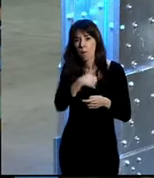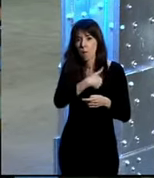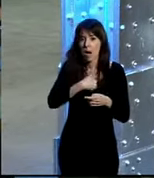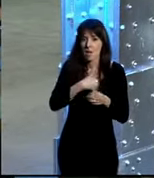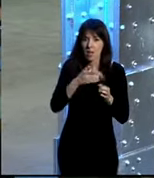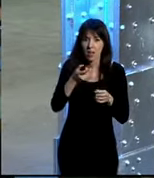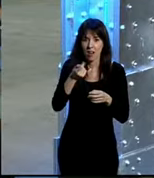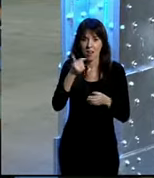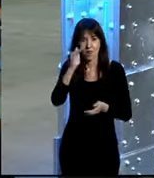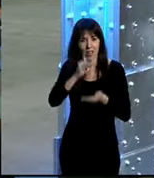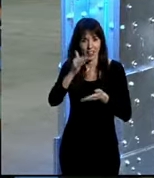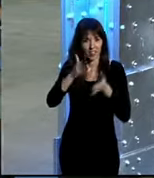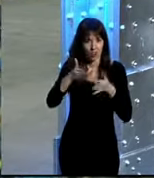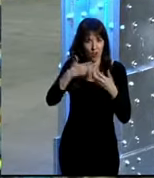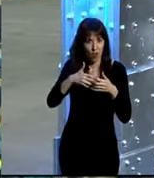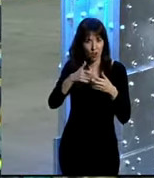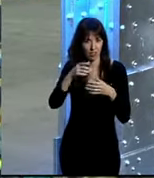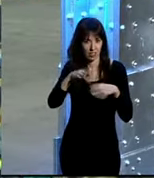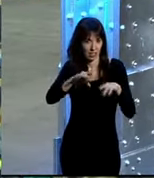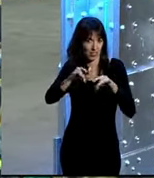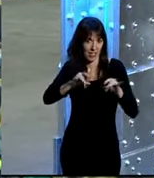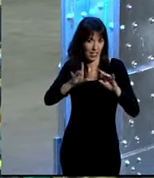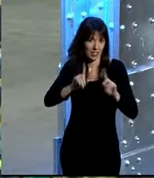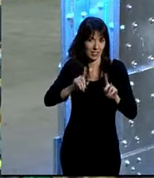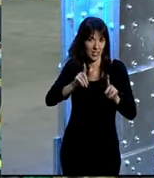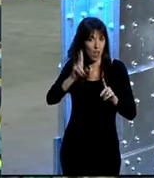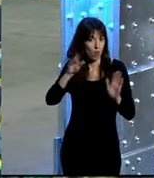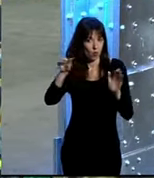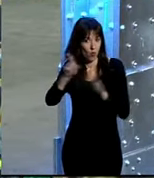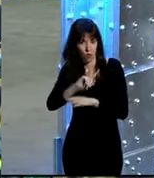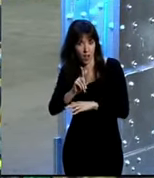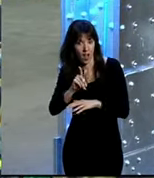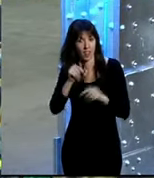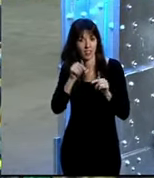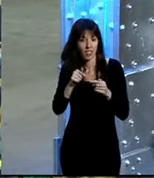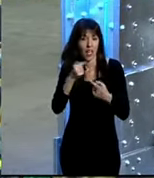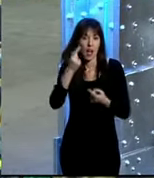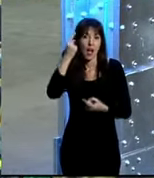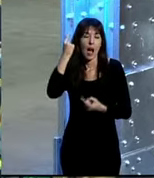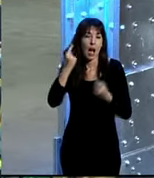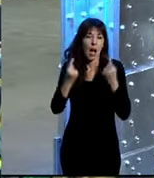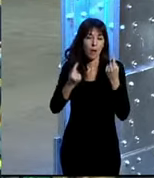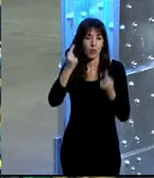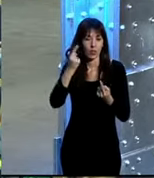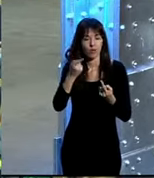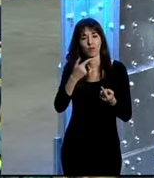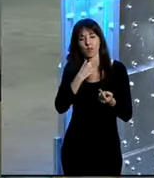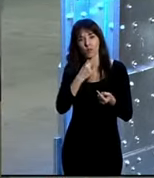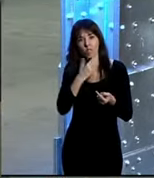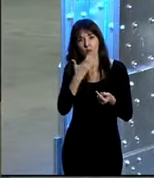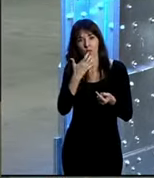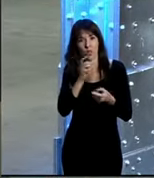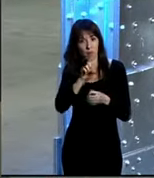And we have also given a small role to this drone. This one can't fly, but it's got a